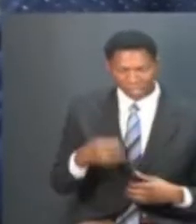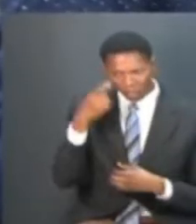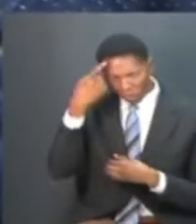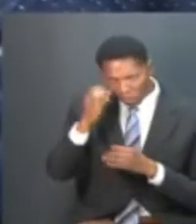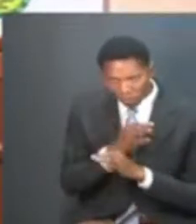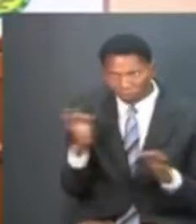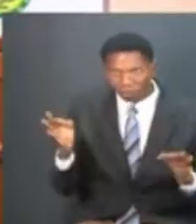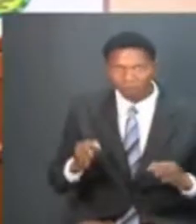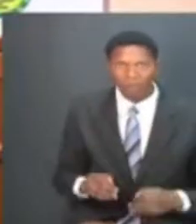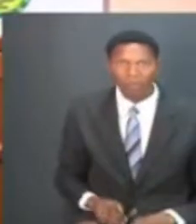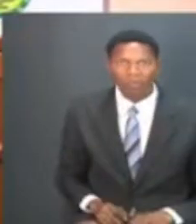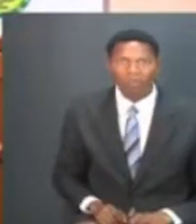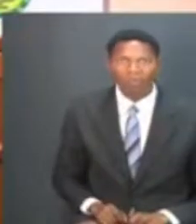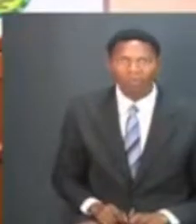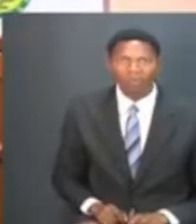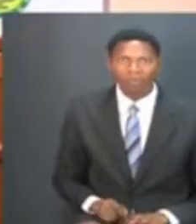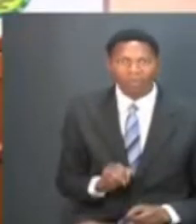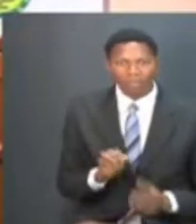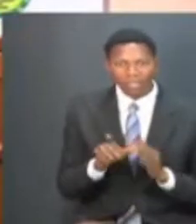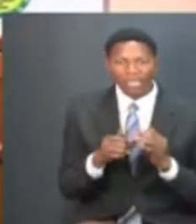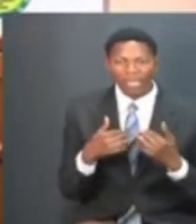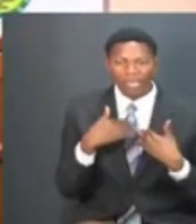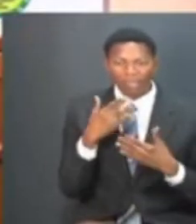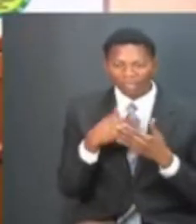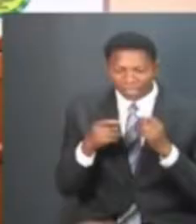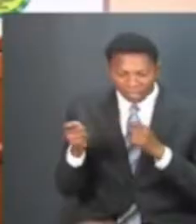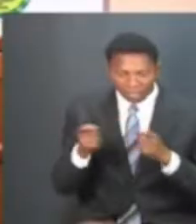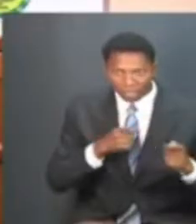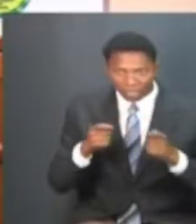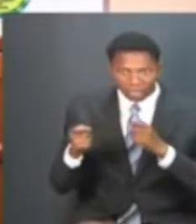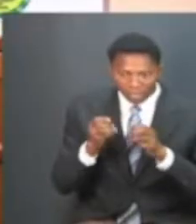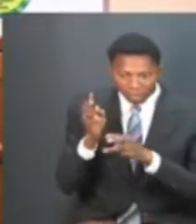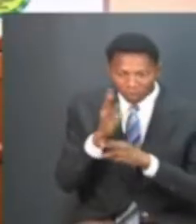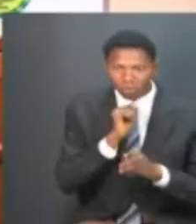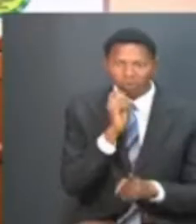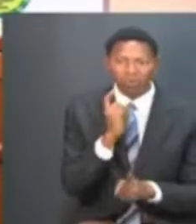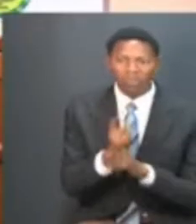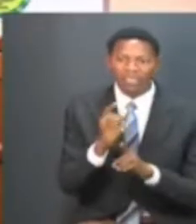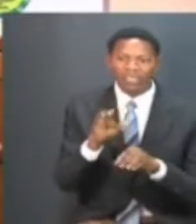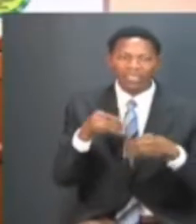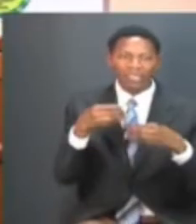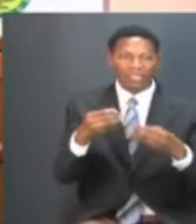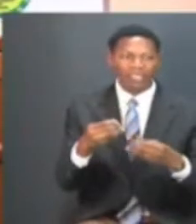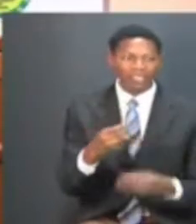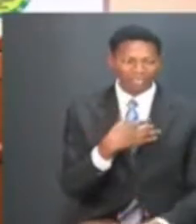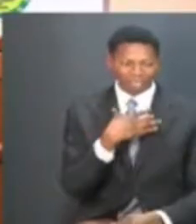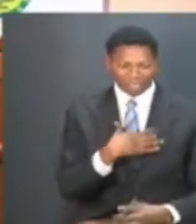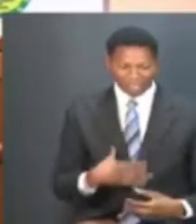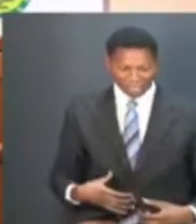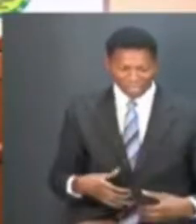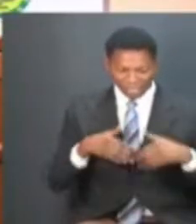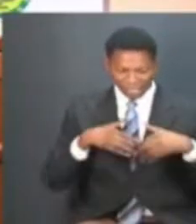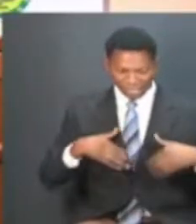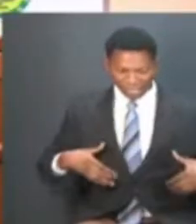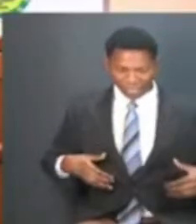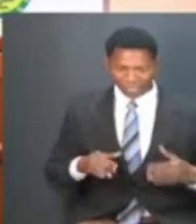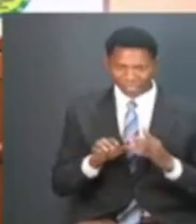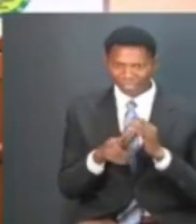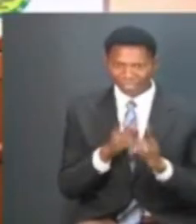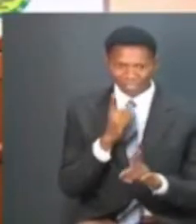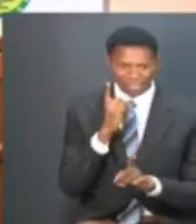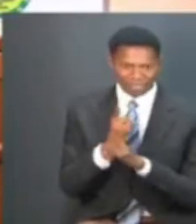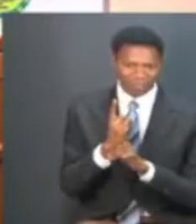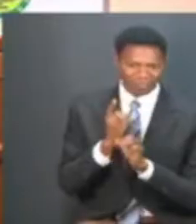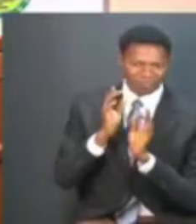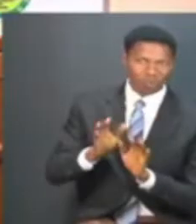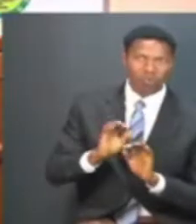some control and monitoring. You don't just give the jackets and that ends it. You give the jackets and put in measures to make sure that those